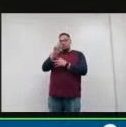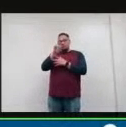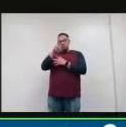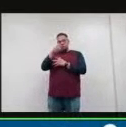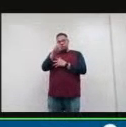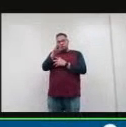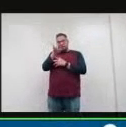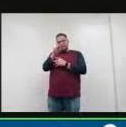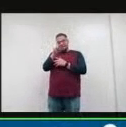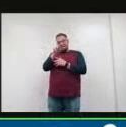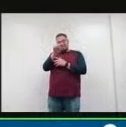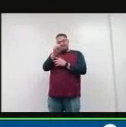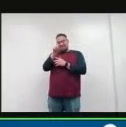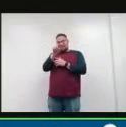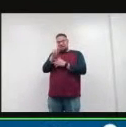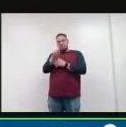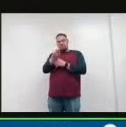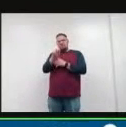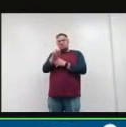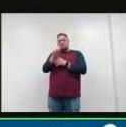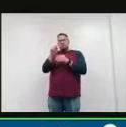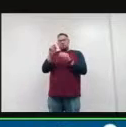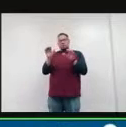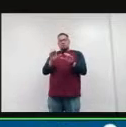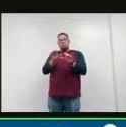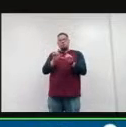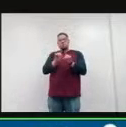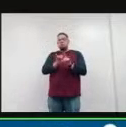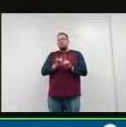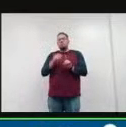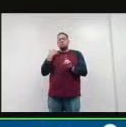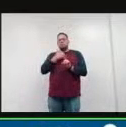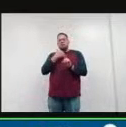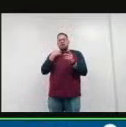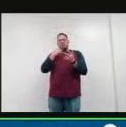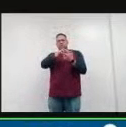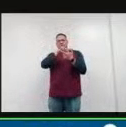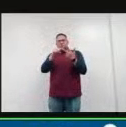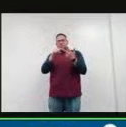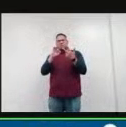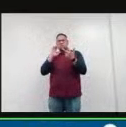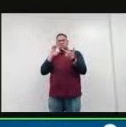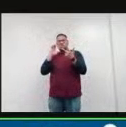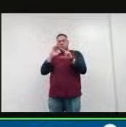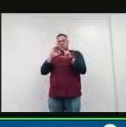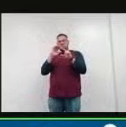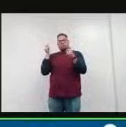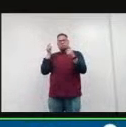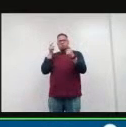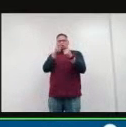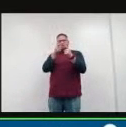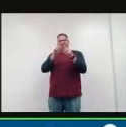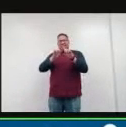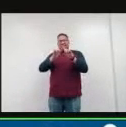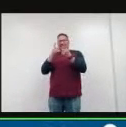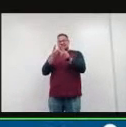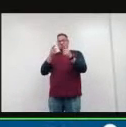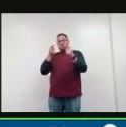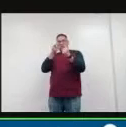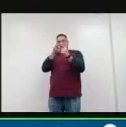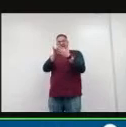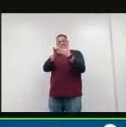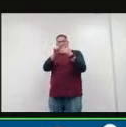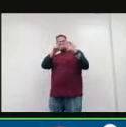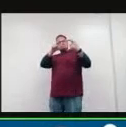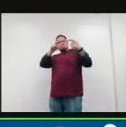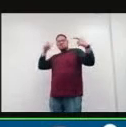reality is that we work with three types of goals. We have district goals, right? These are the big ones. You have district goals. I